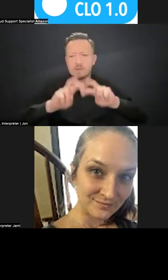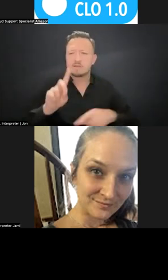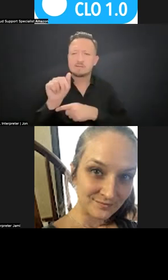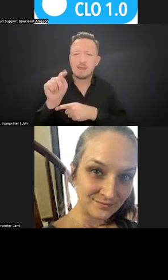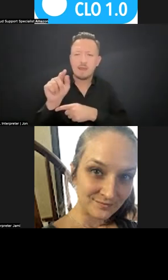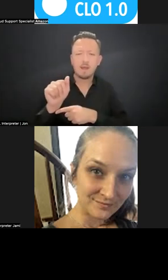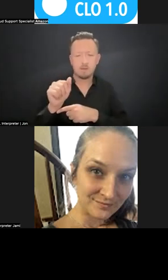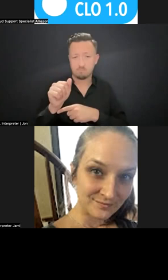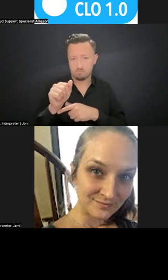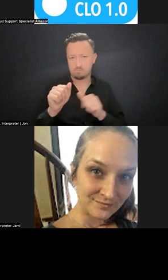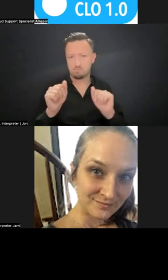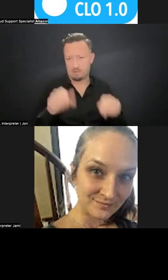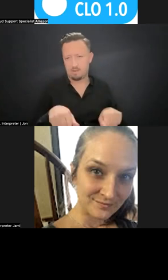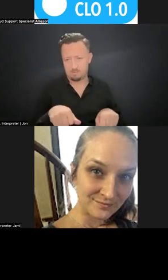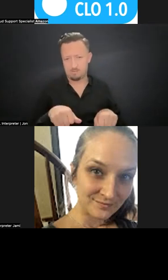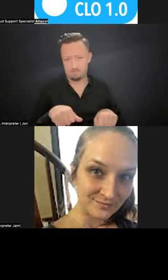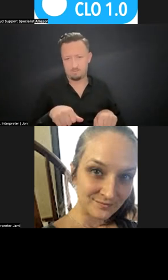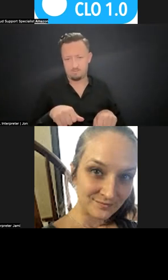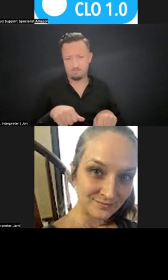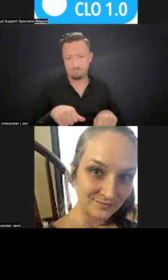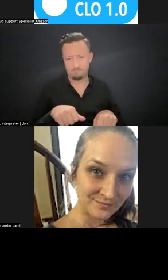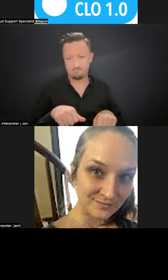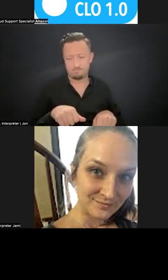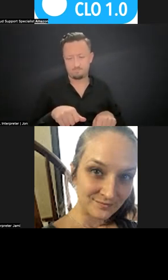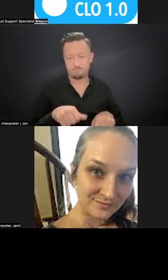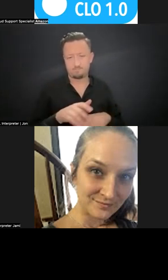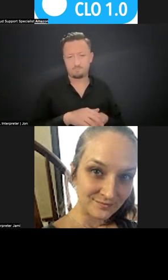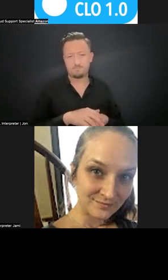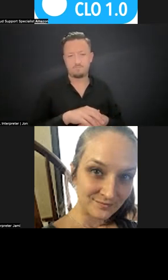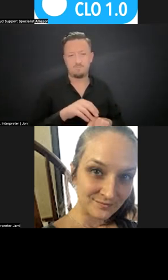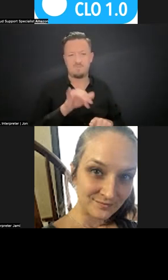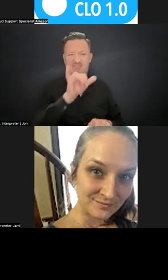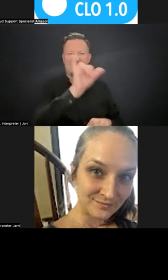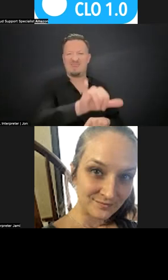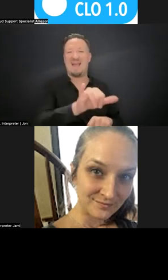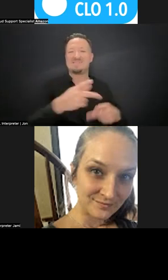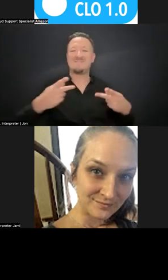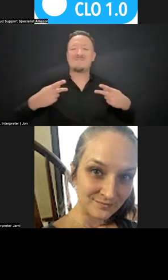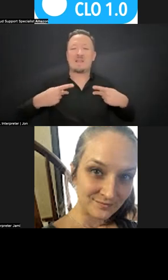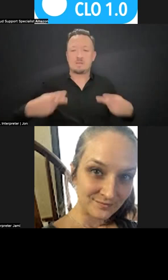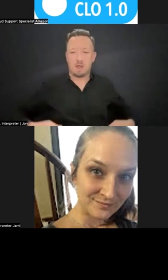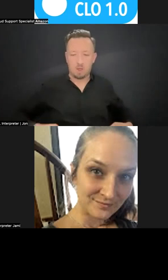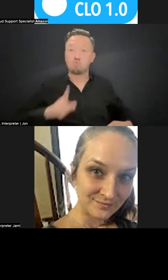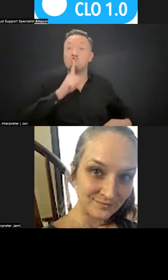our data. And this is in your physical space. So